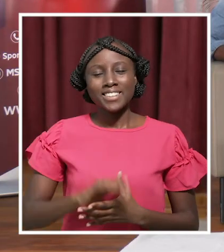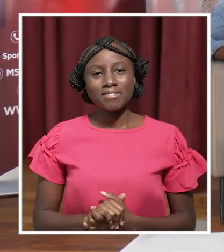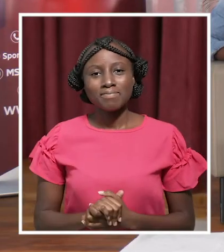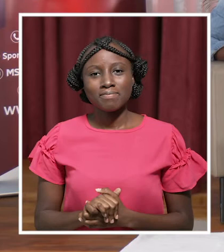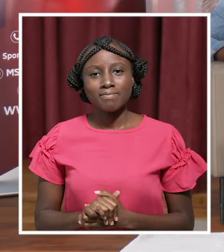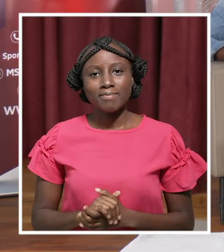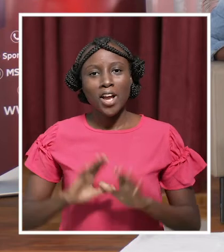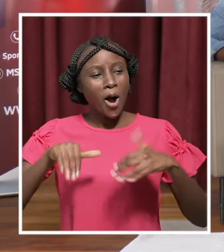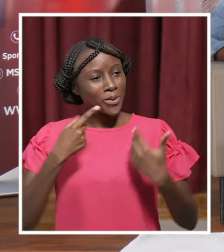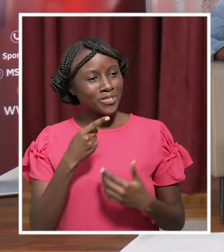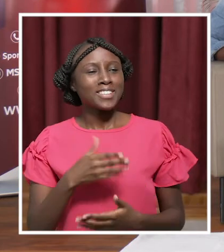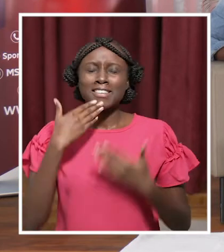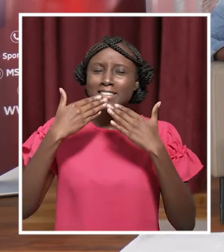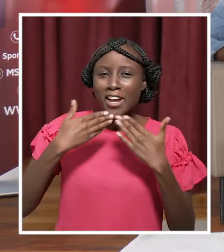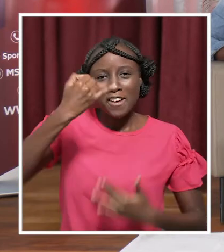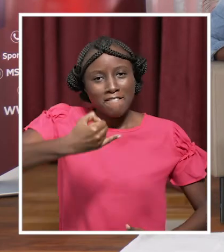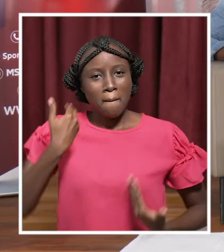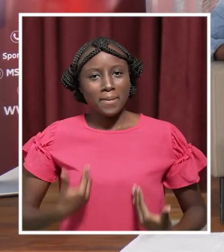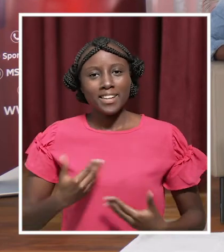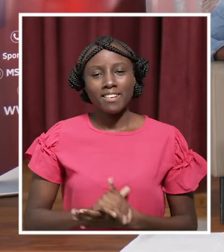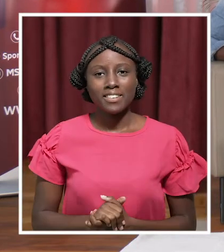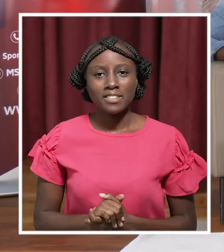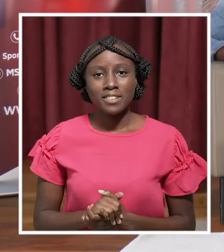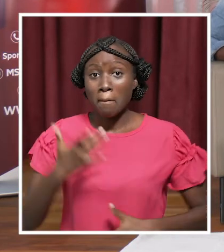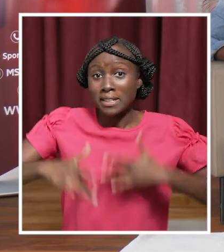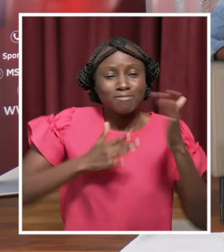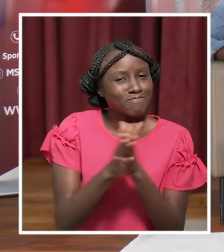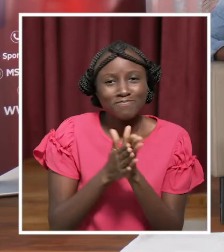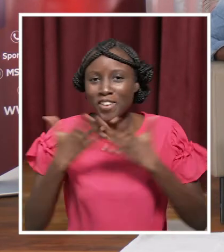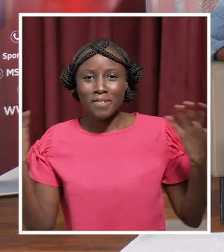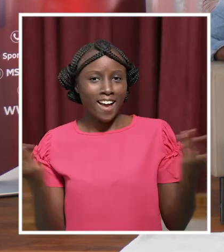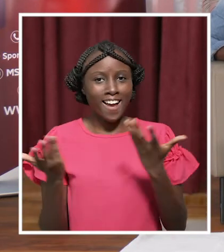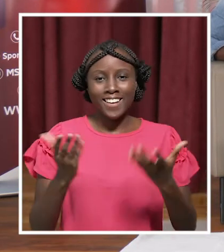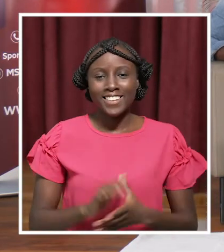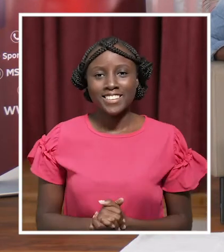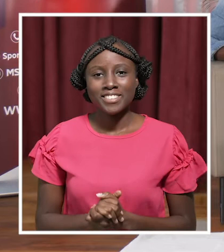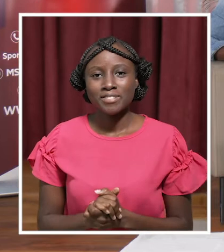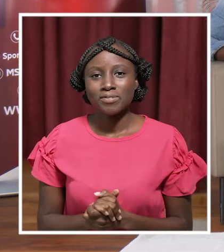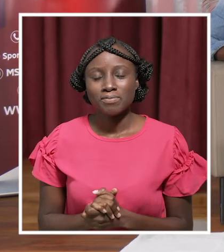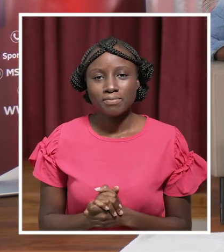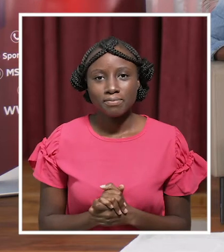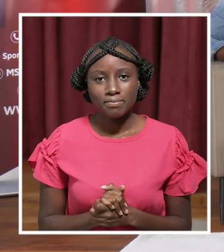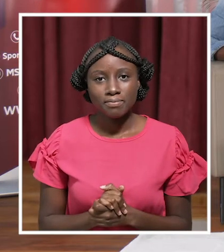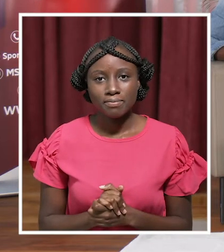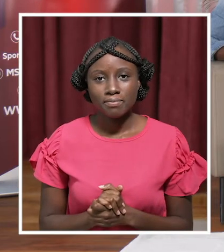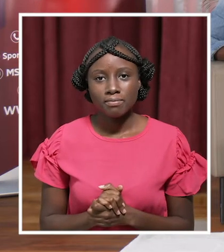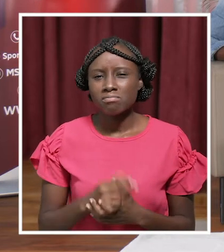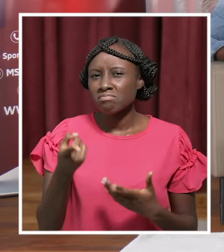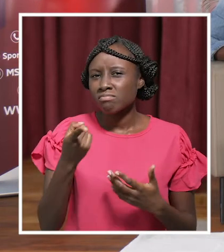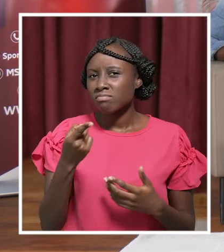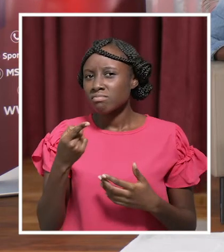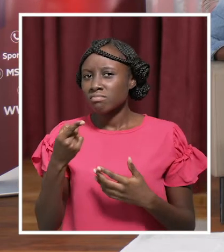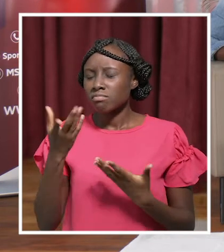are you going? Thank you for having me. Just exciting to be here. Great, good to have you. Well, tell me something